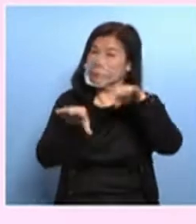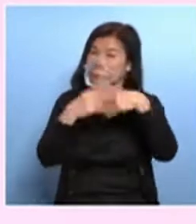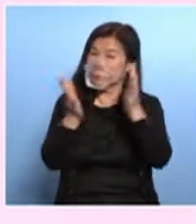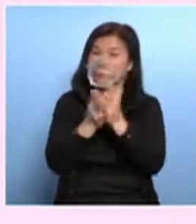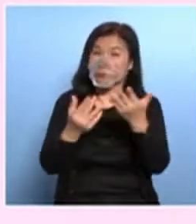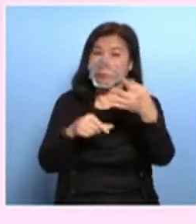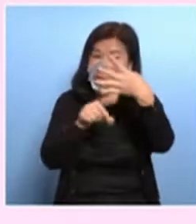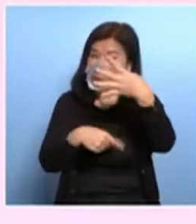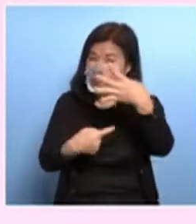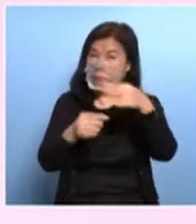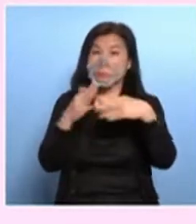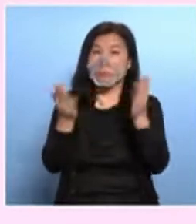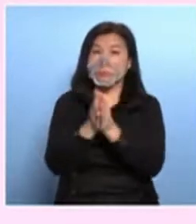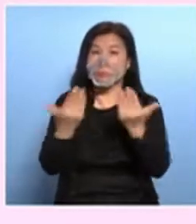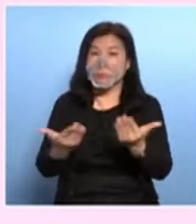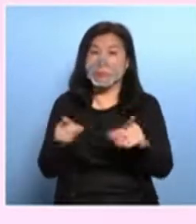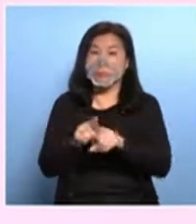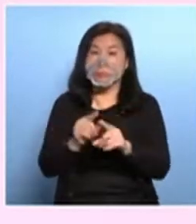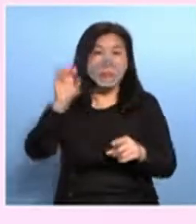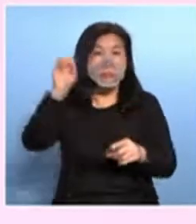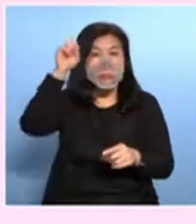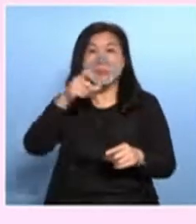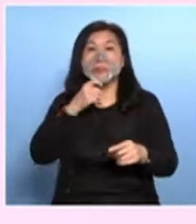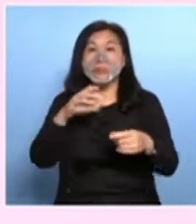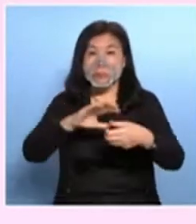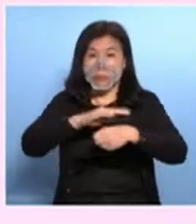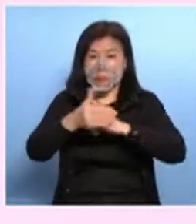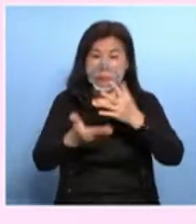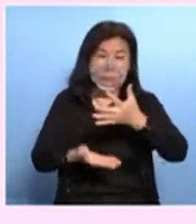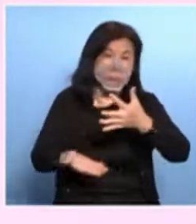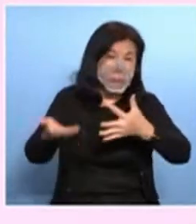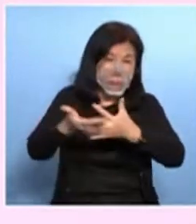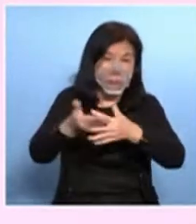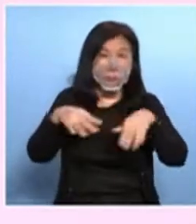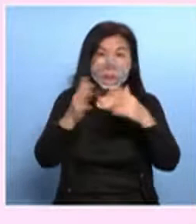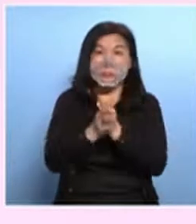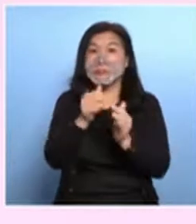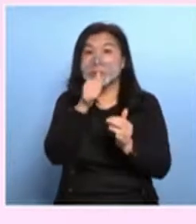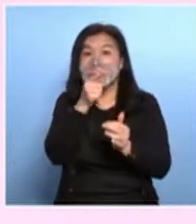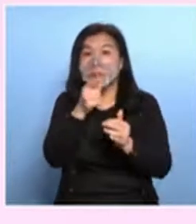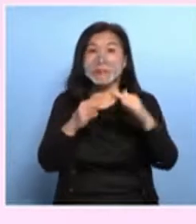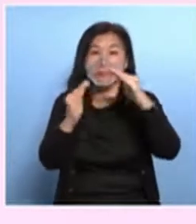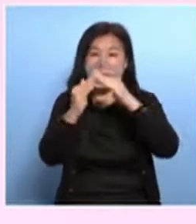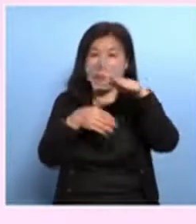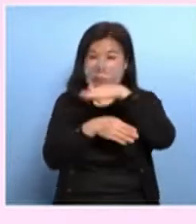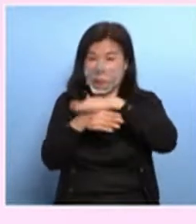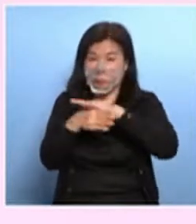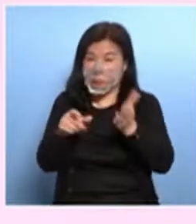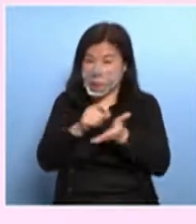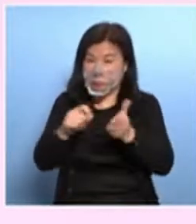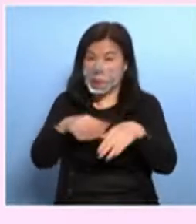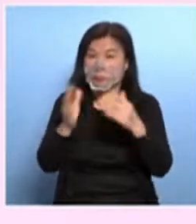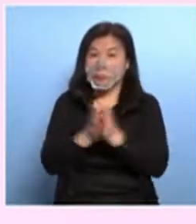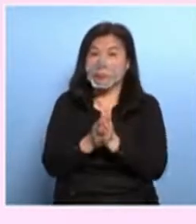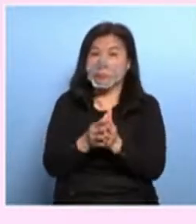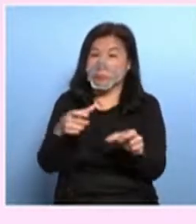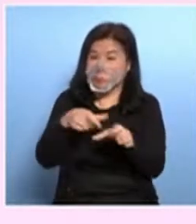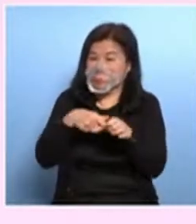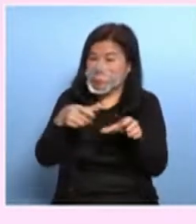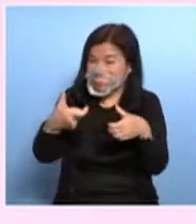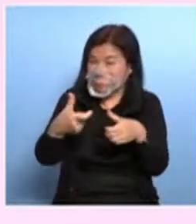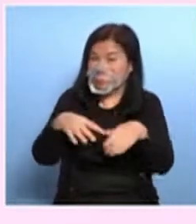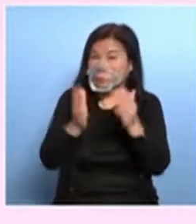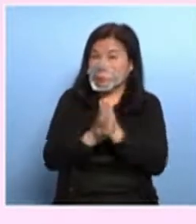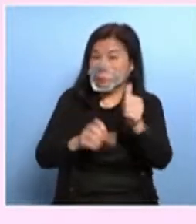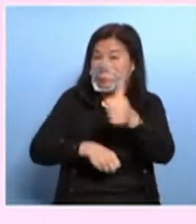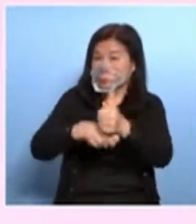23. I believe that the proposal will enhance our attractiveness as a hub for family offices, deepen Hong Kong's pool of liquidity, and